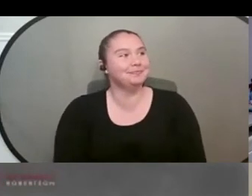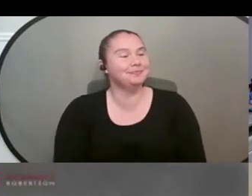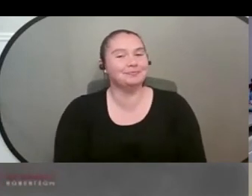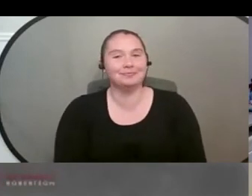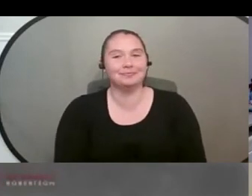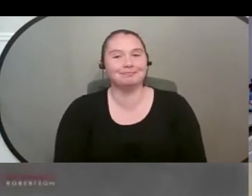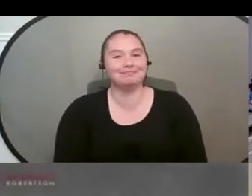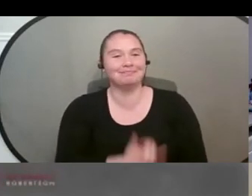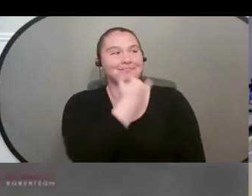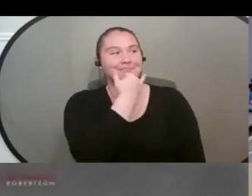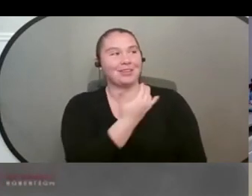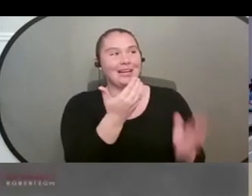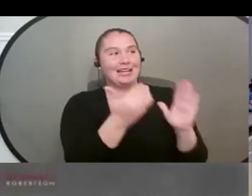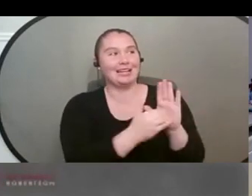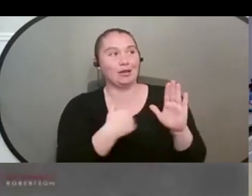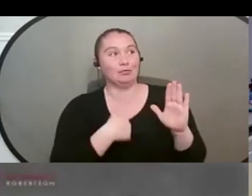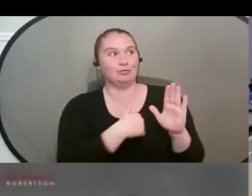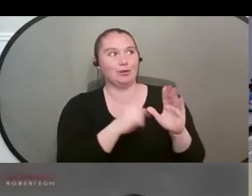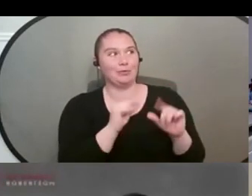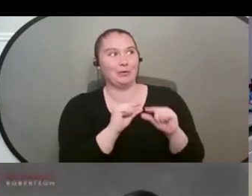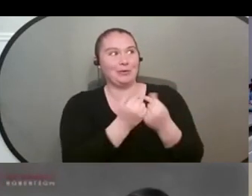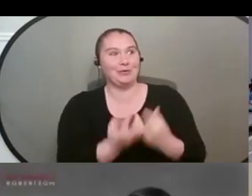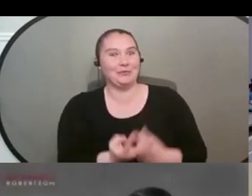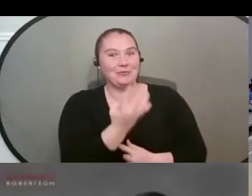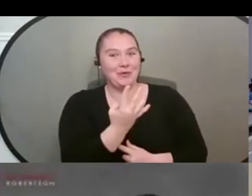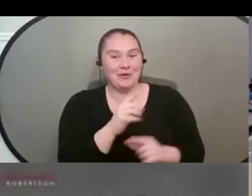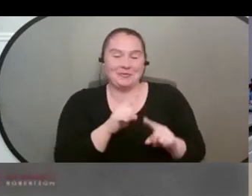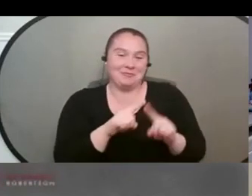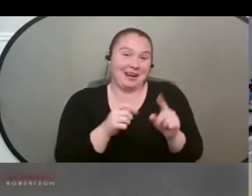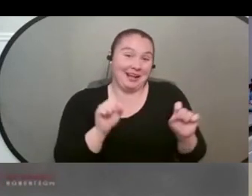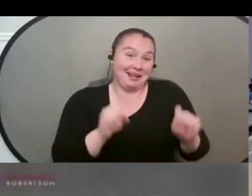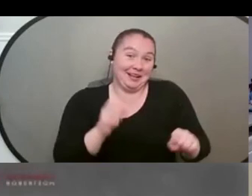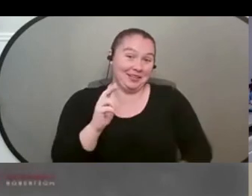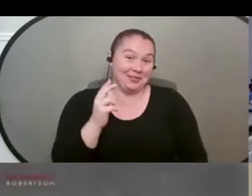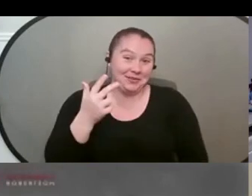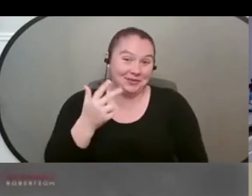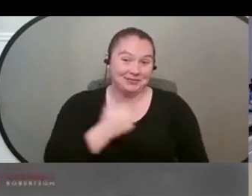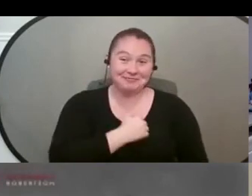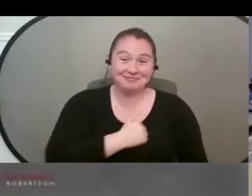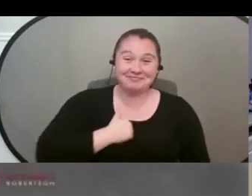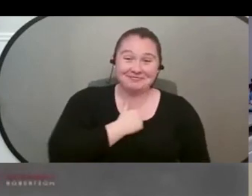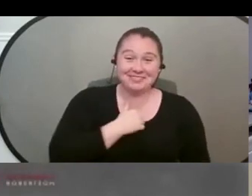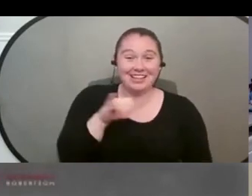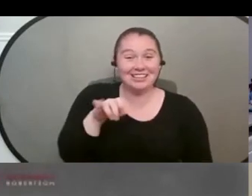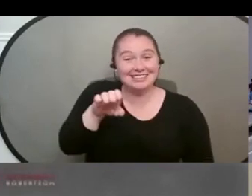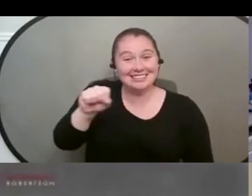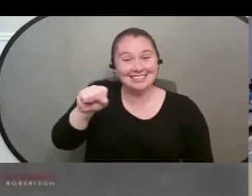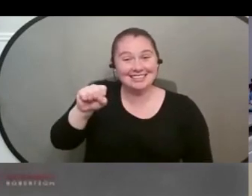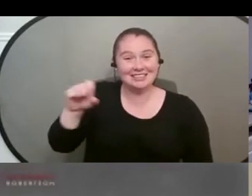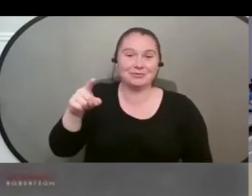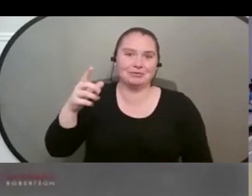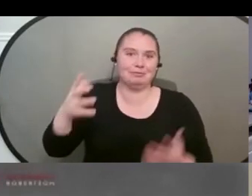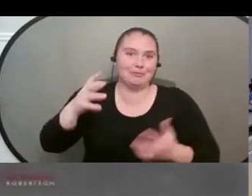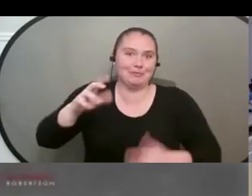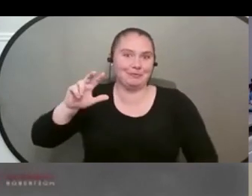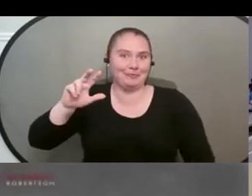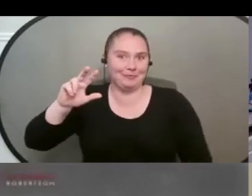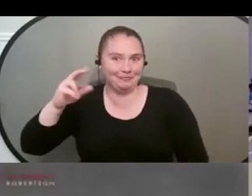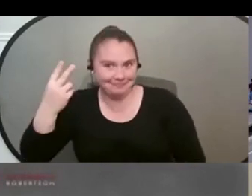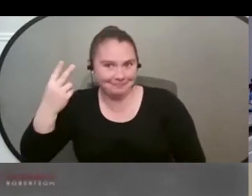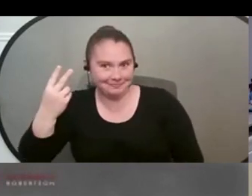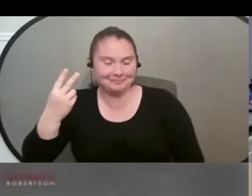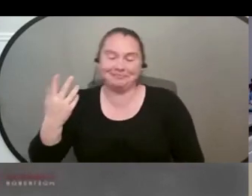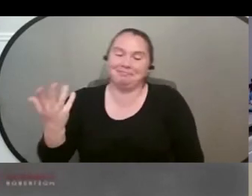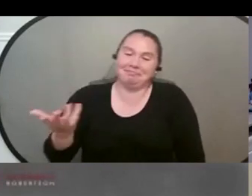Wrong again. We were group four, but we'll go number three. I'm sorry, Jess, you're probably number two, but I'll go next. And so our